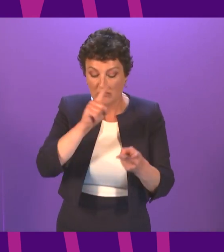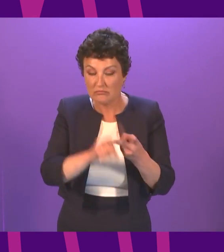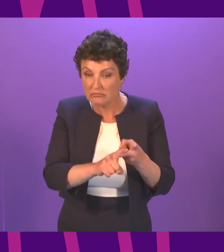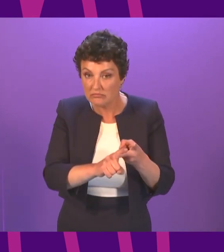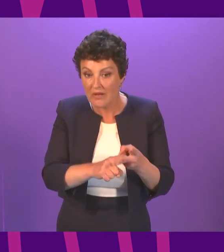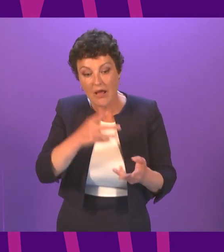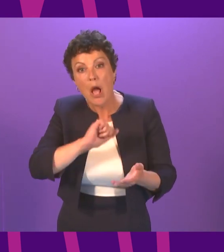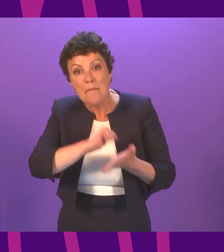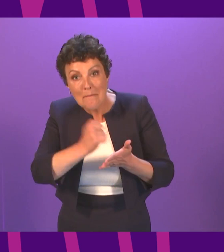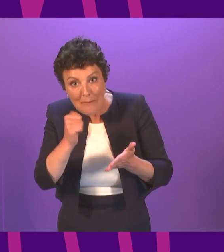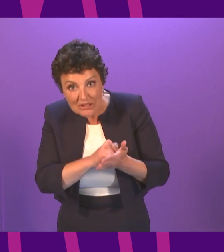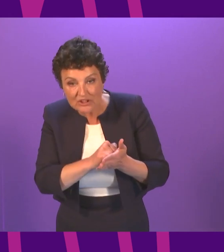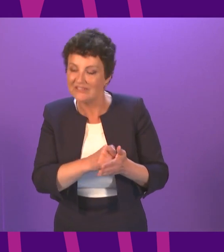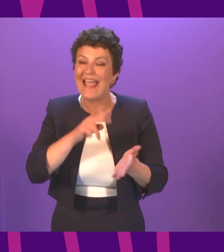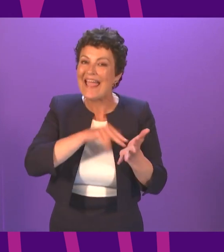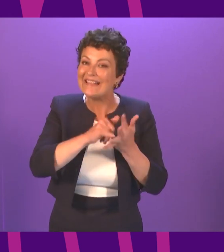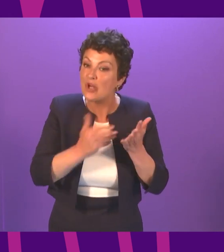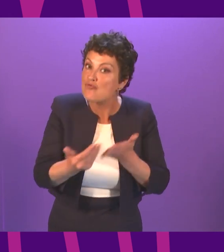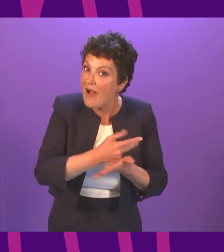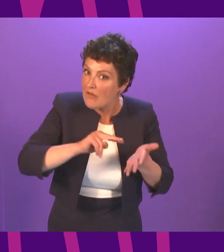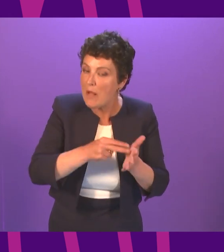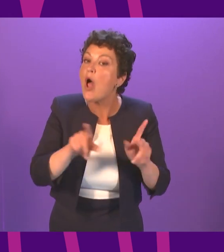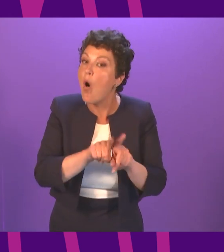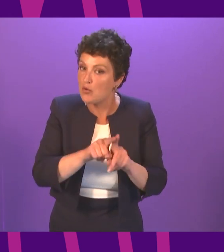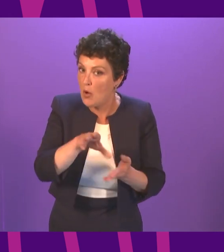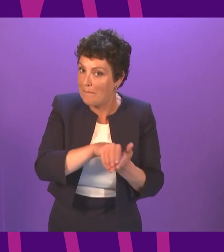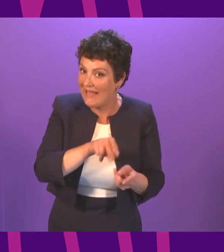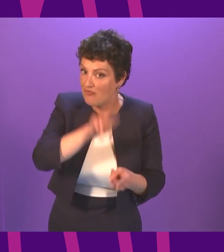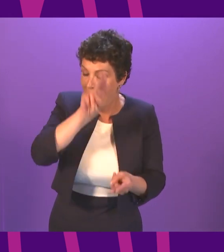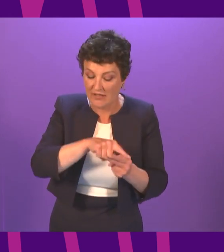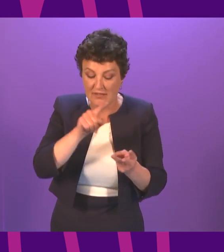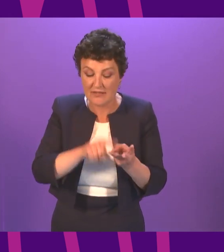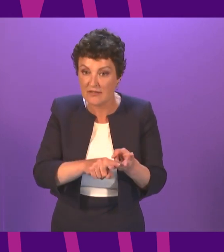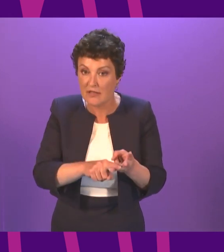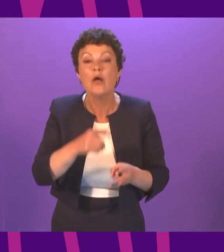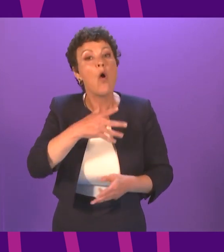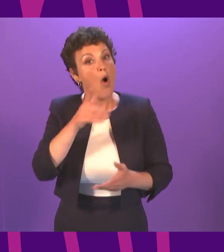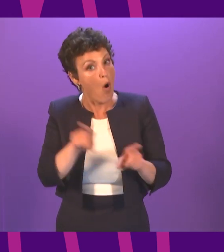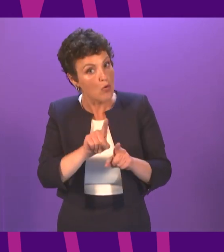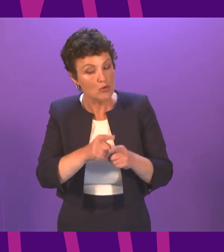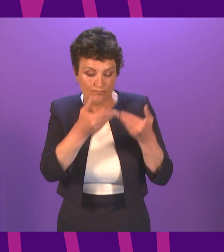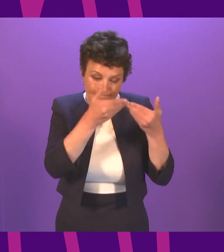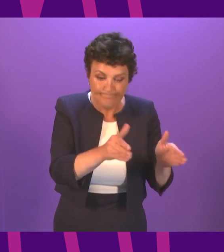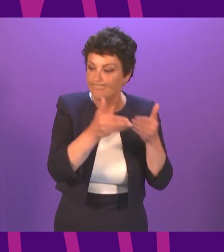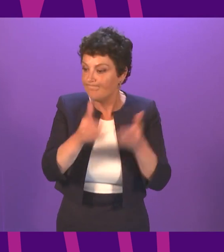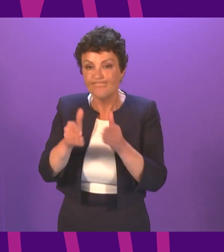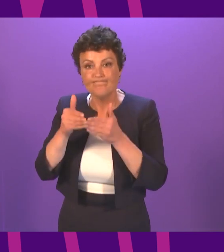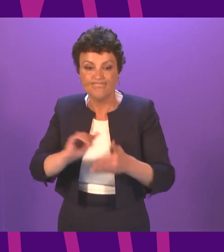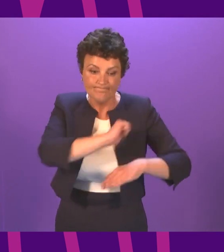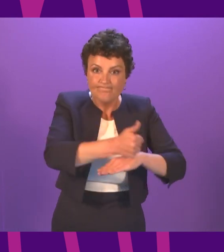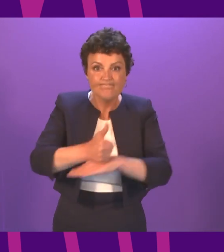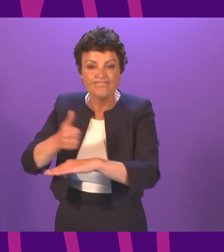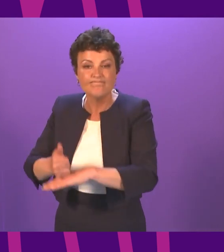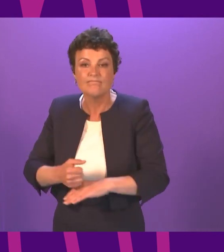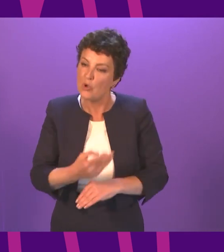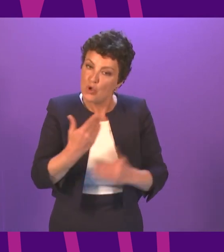NHS recovery plan, opening the first three fast-track cancer diagnostic centres, removing dental charges for